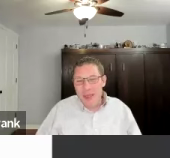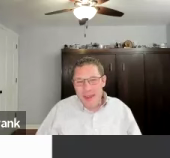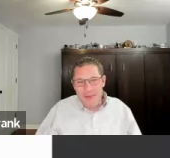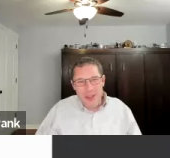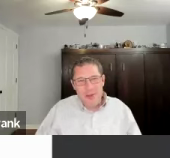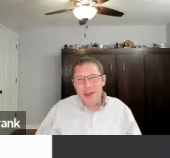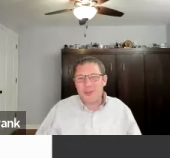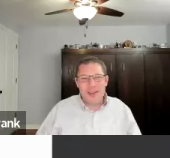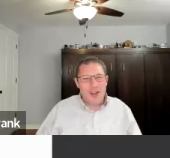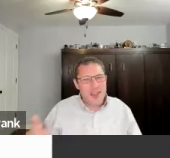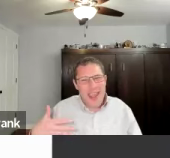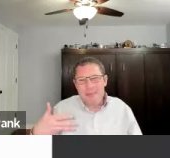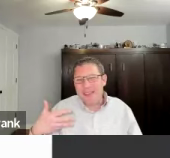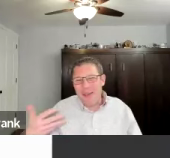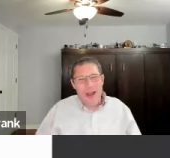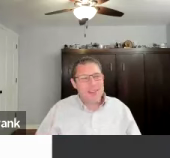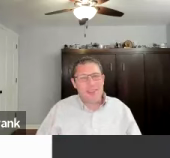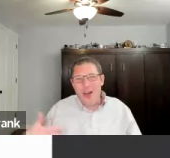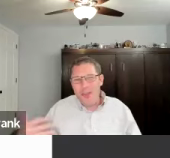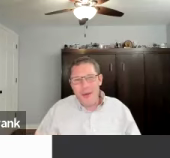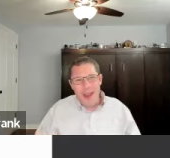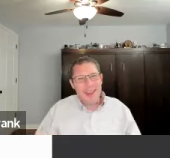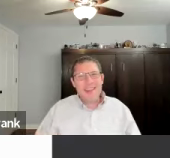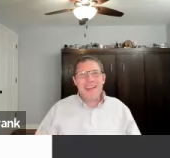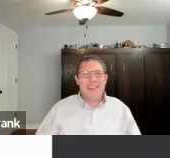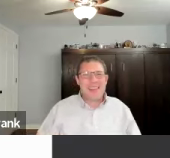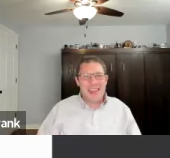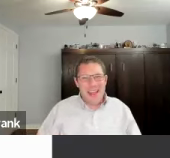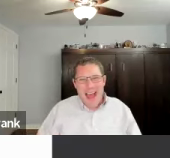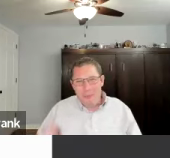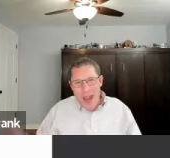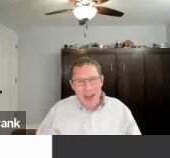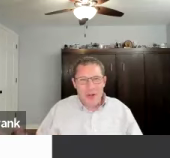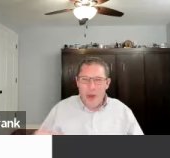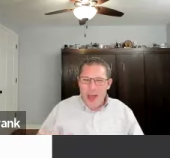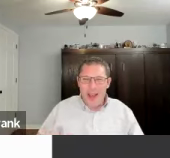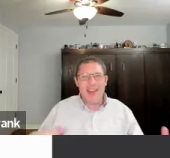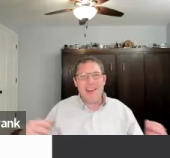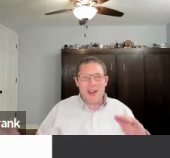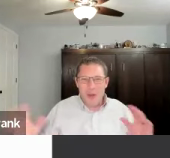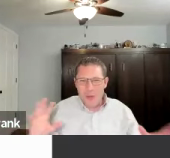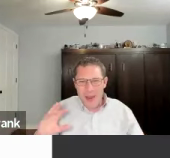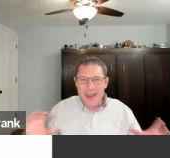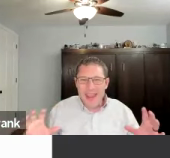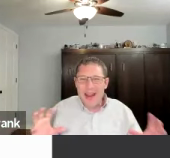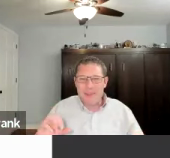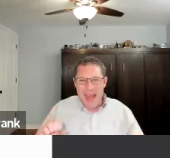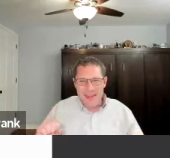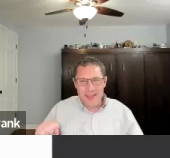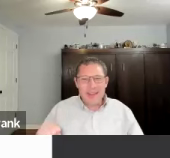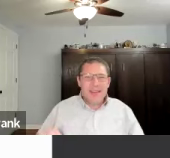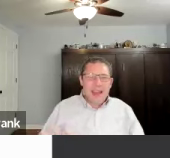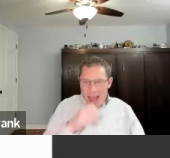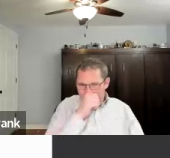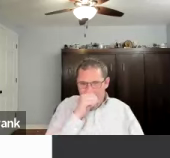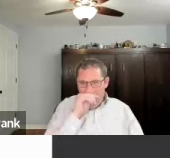have a different opinion of you, you can't be self-righteous or all-knowing and say like I'm right, you're wrong, and get